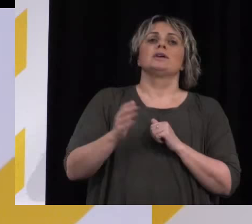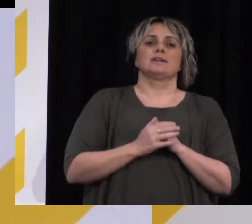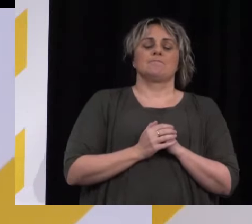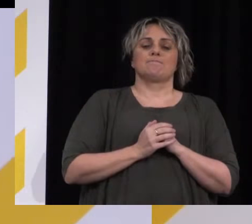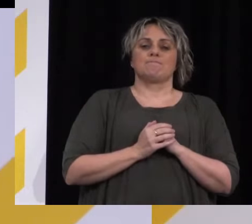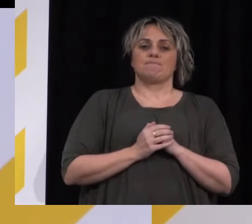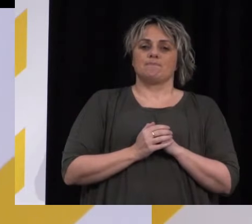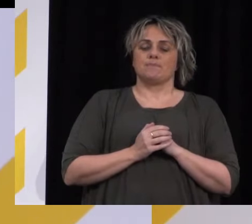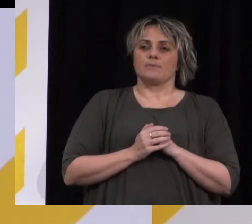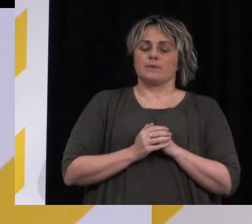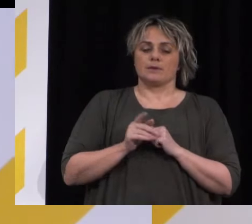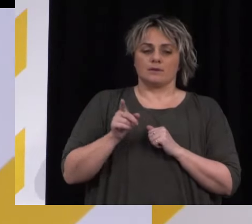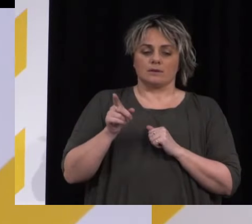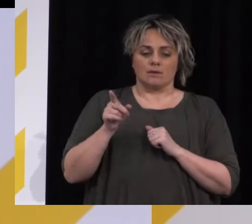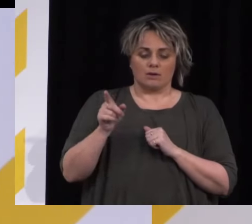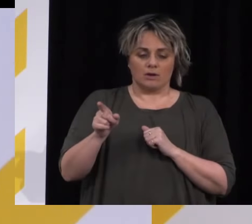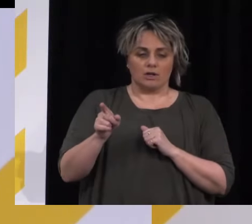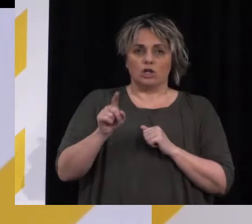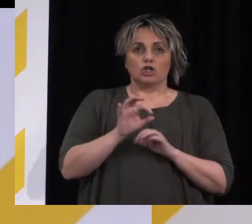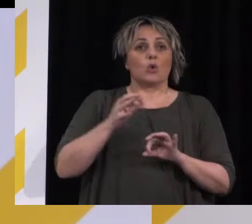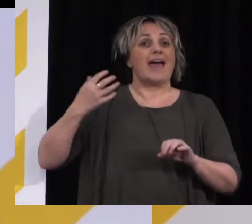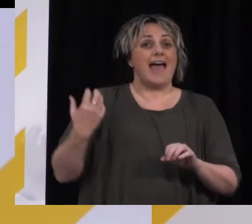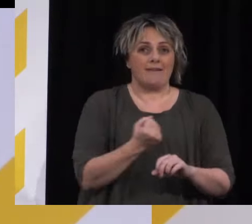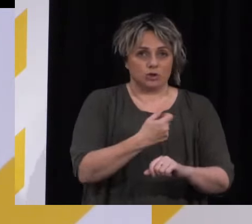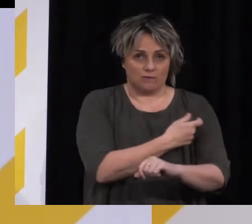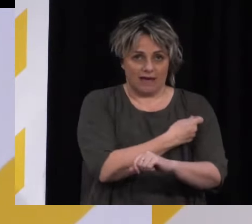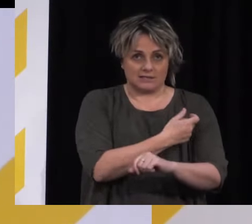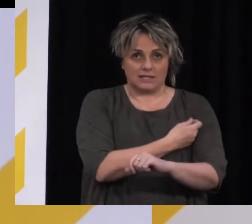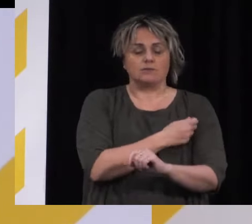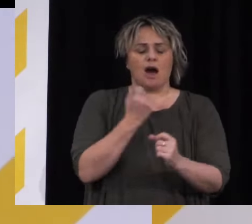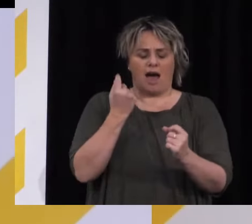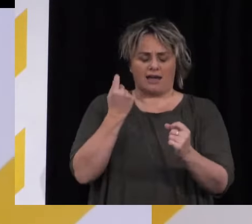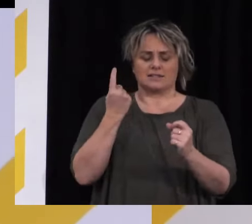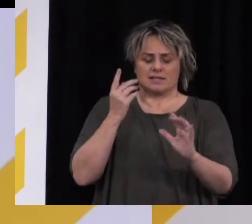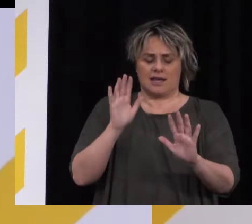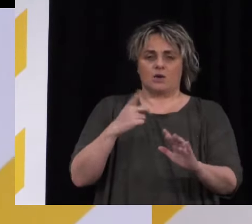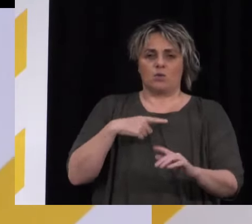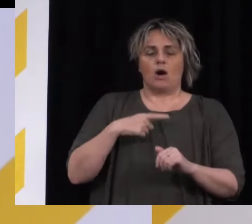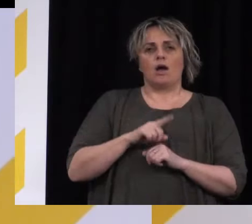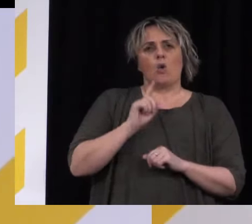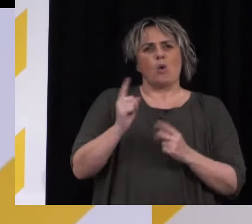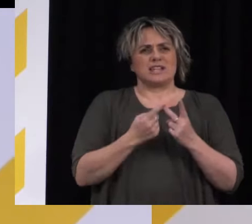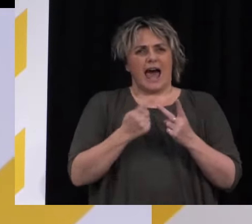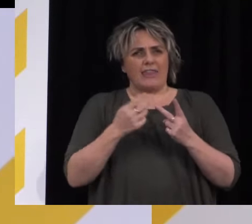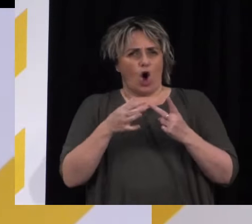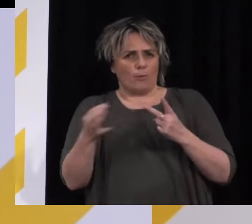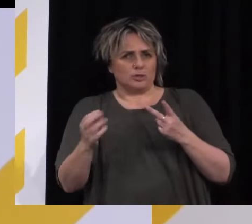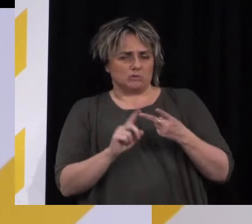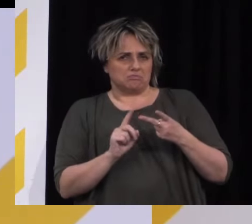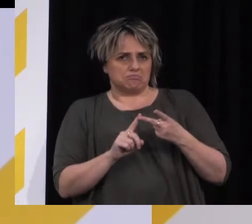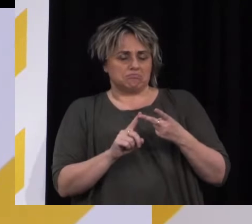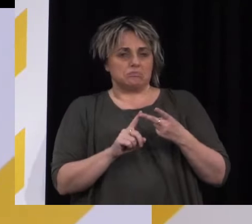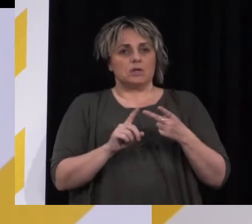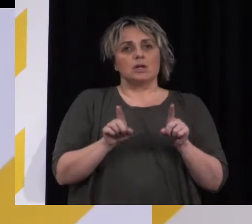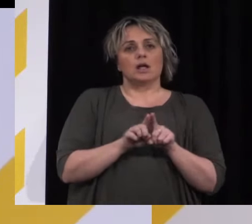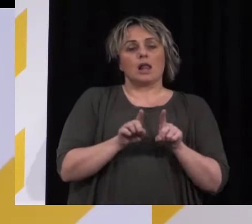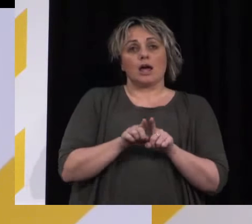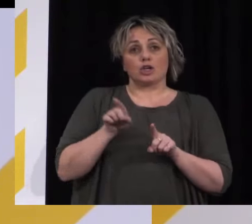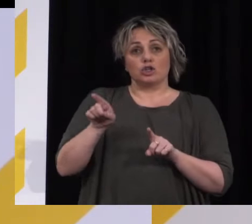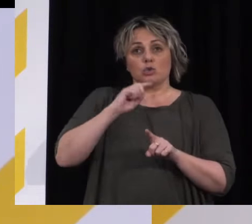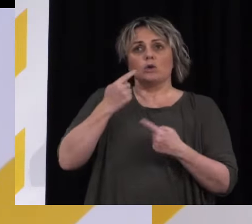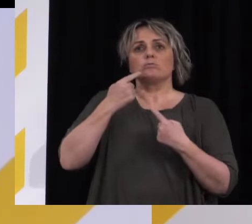So you won't mandate vaccinations. I understand why. Yeah. What are your other options? At least to give either